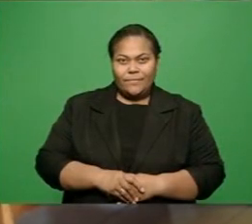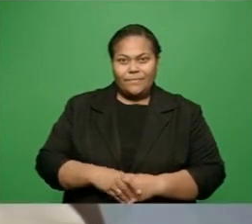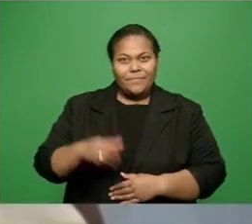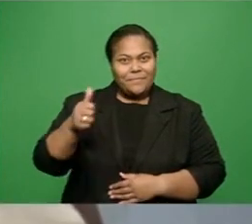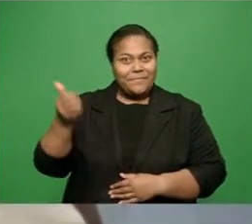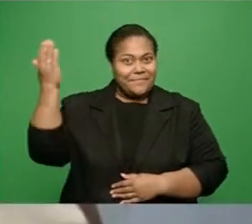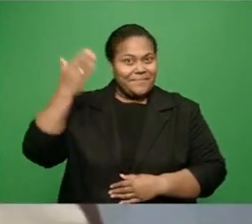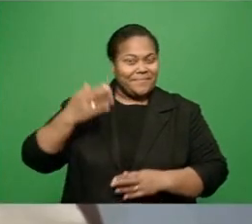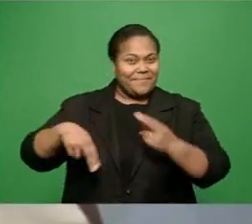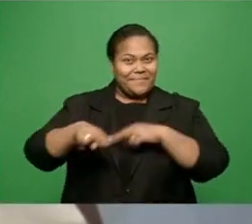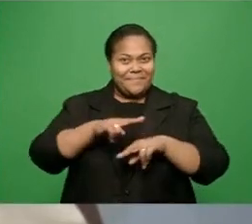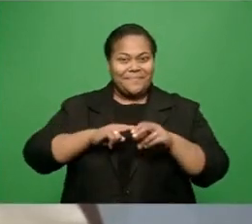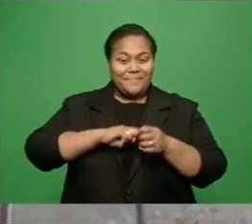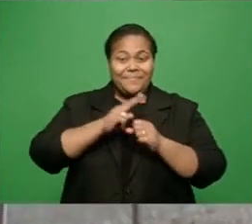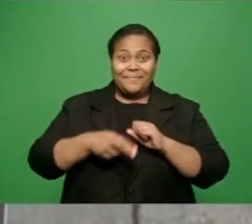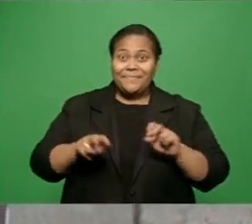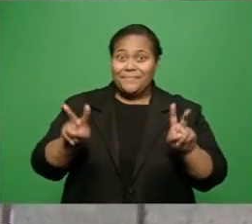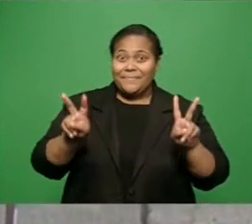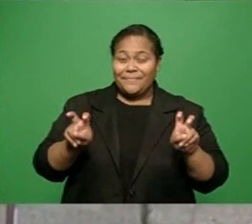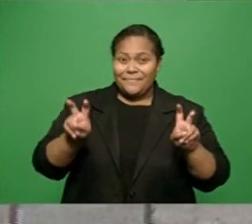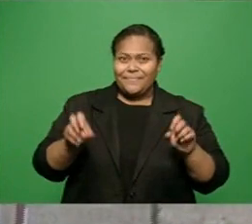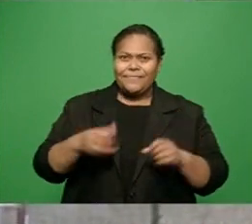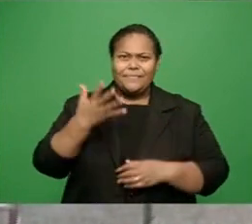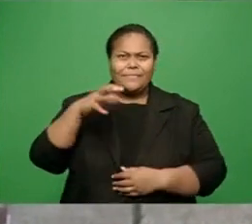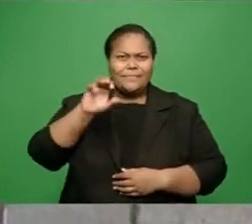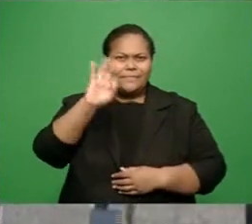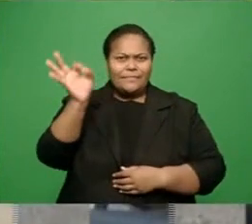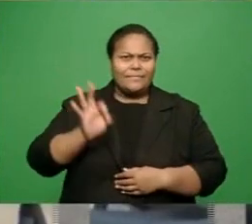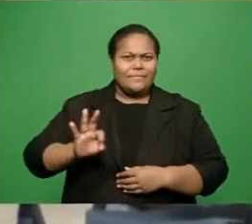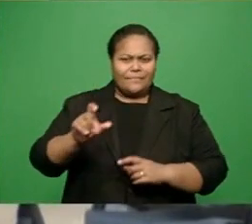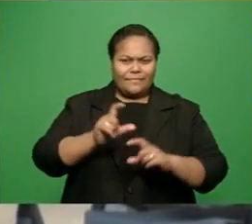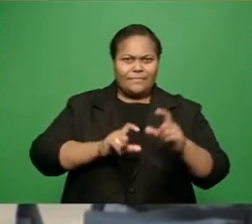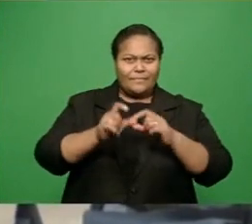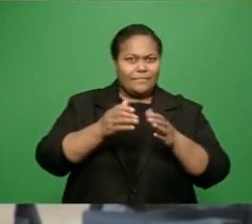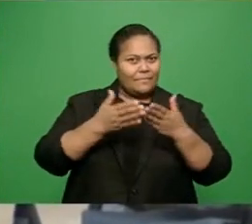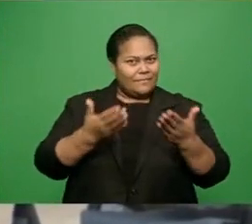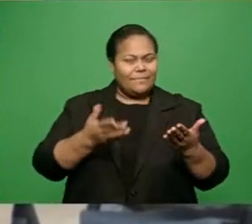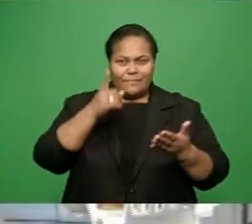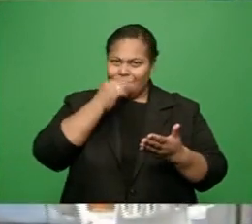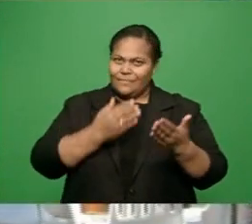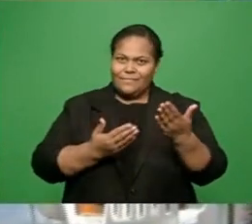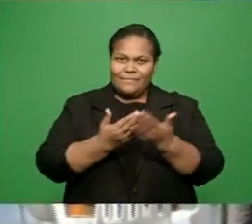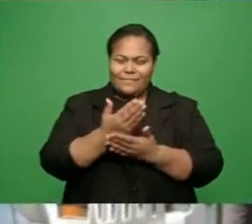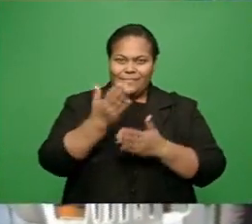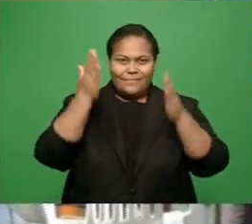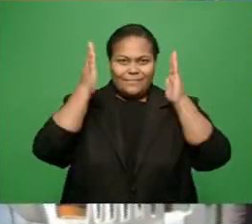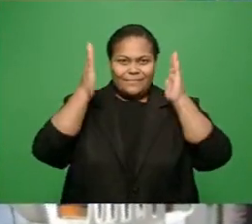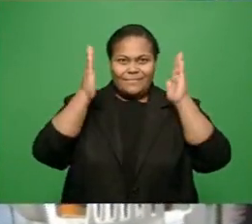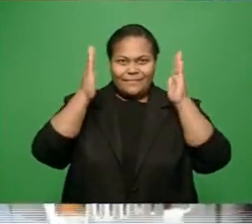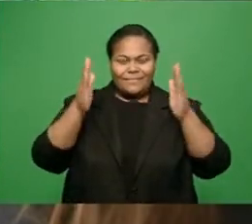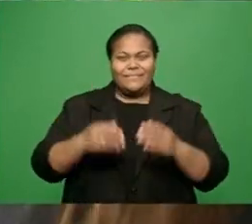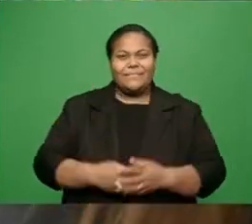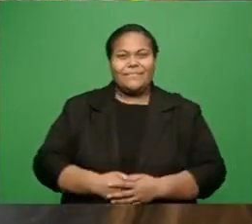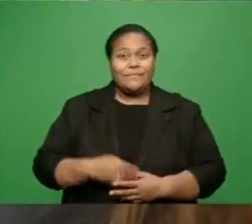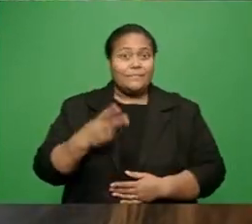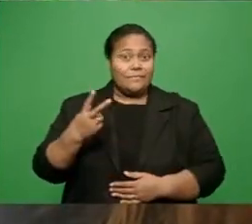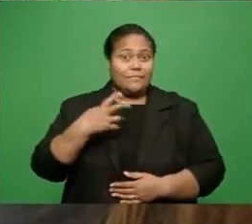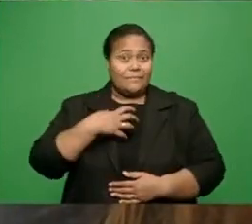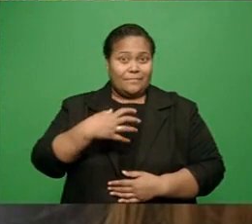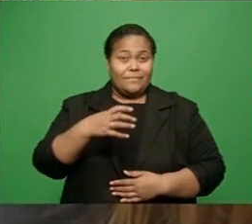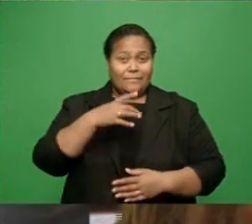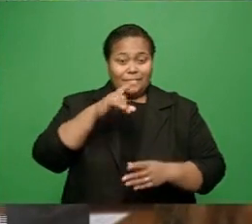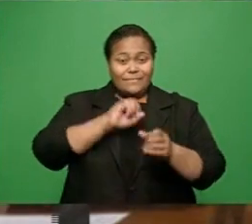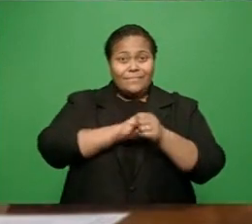Good evening, Fiji. In this bulletin, 50% capacity now allowed in places of worship. 2 more COVID-19